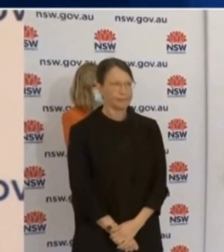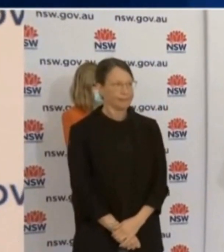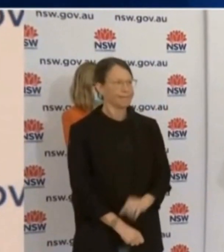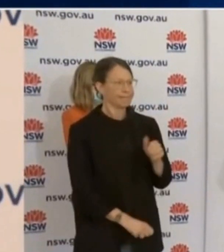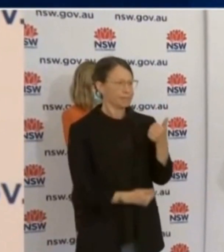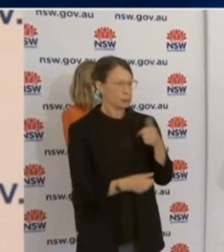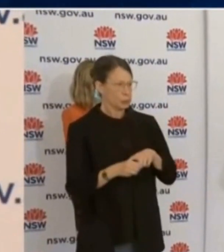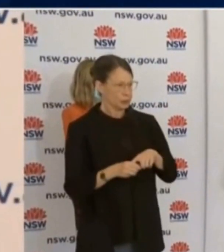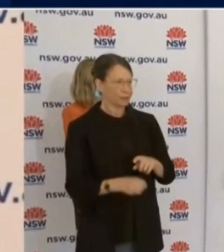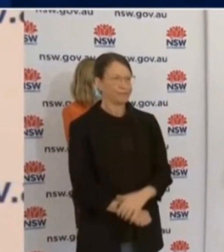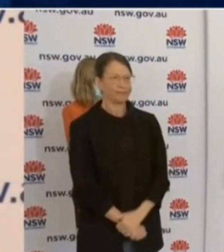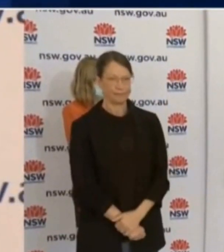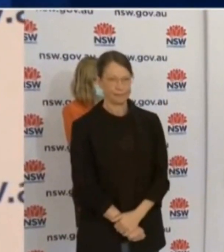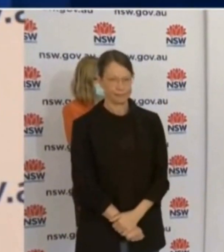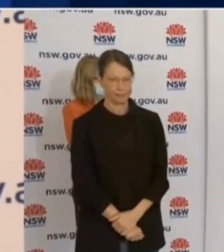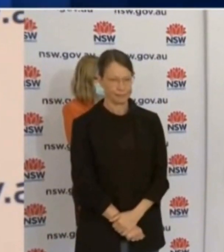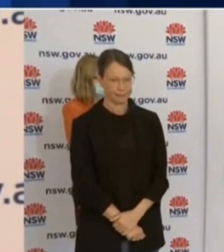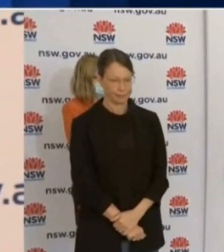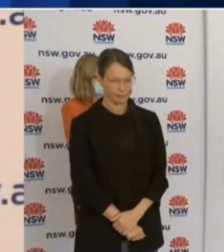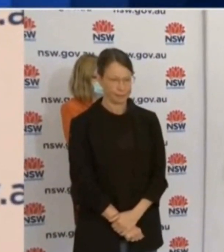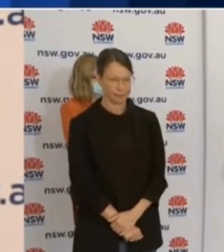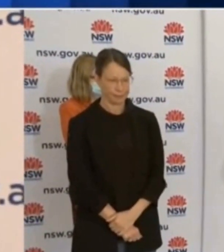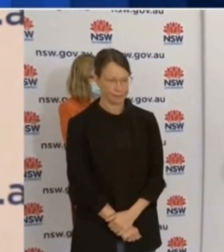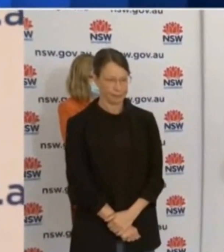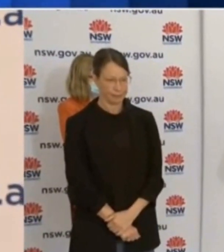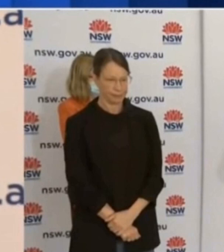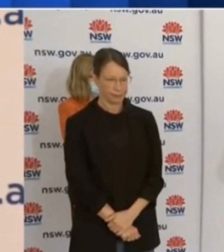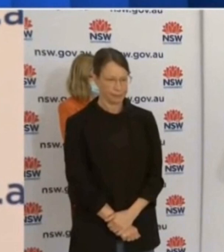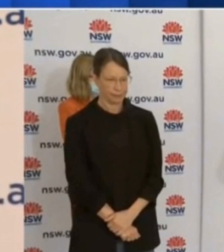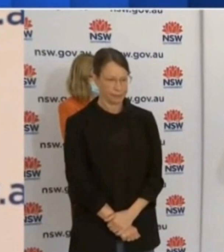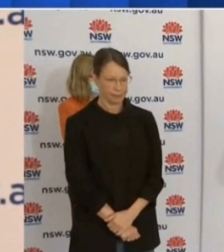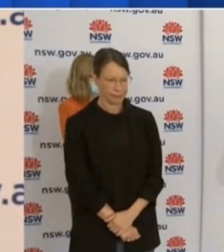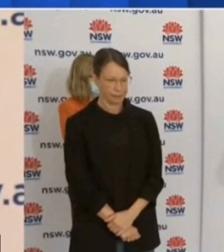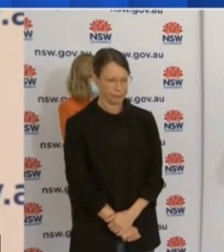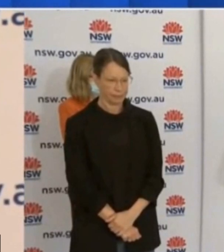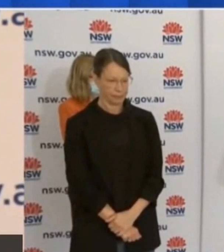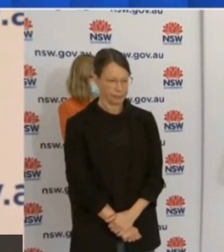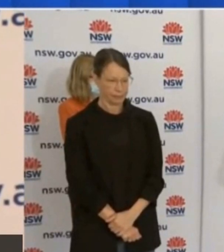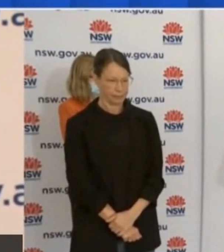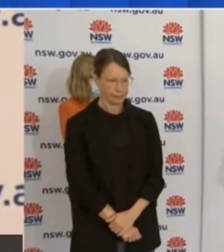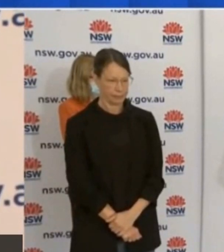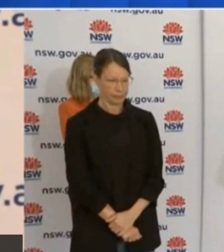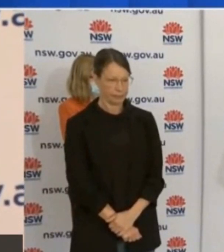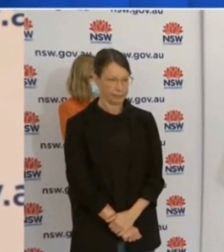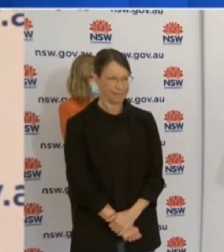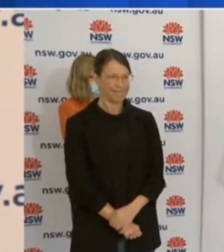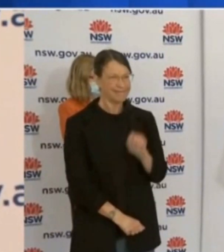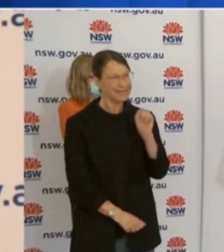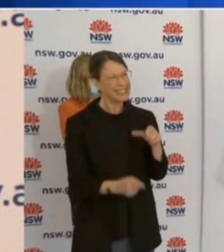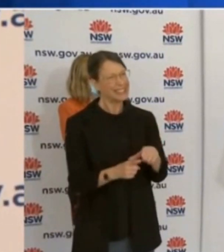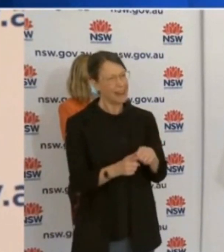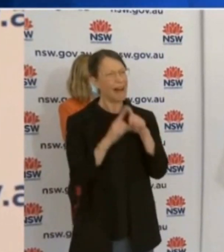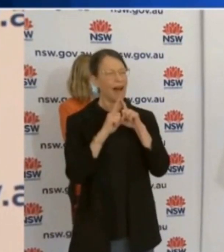question. Look, I think the issue is that it is difficult in regard to houses in different areas,